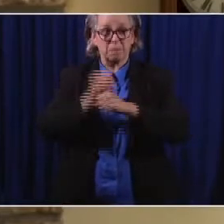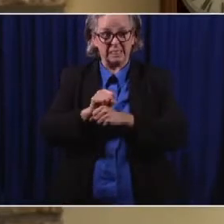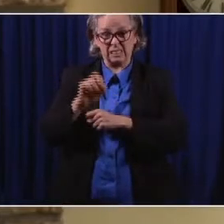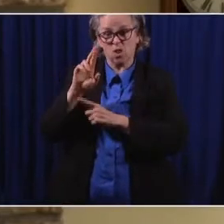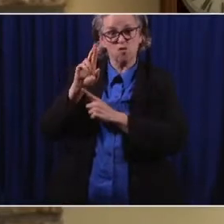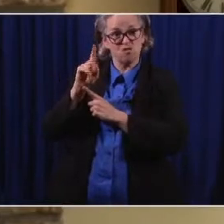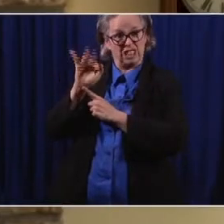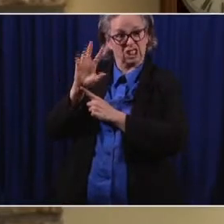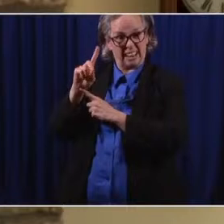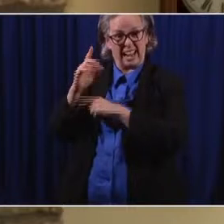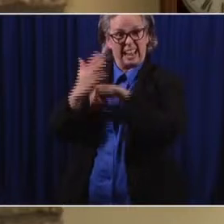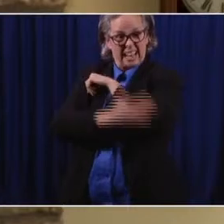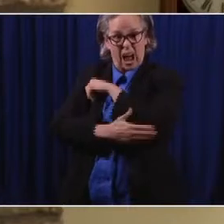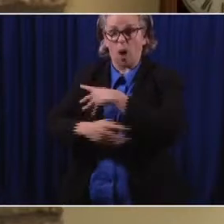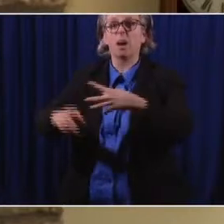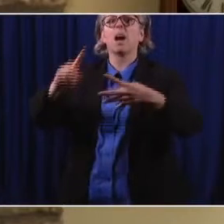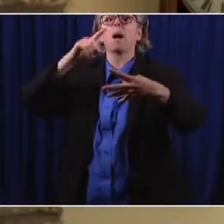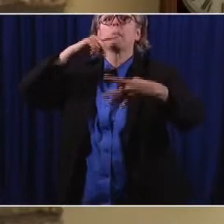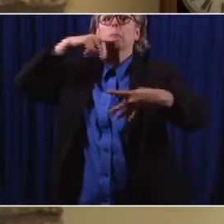again,